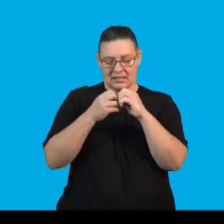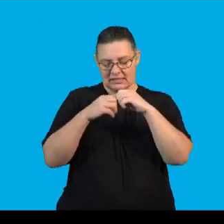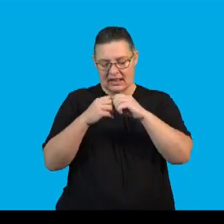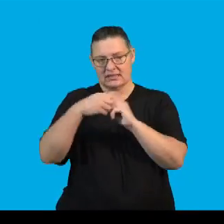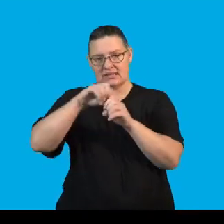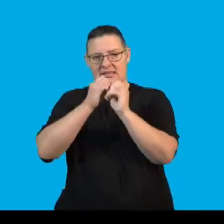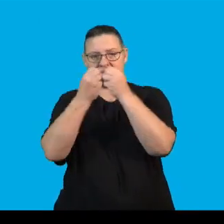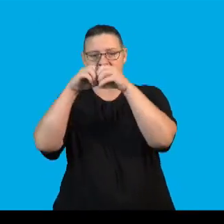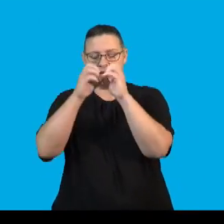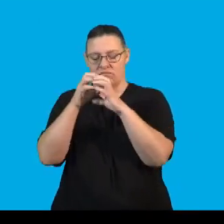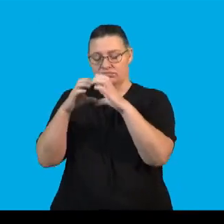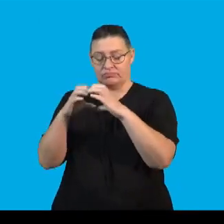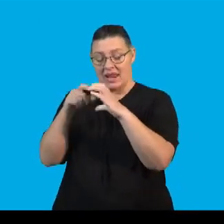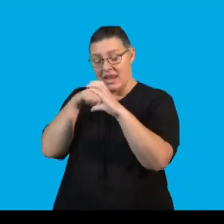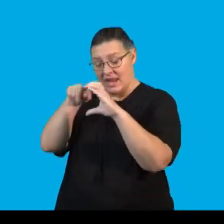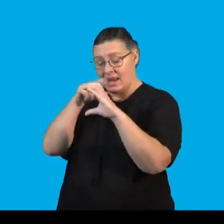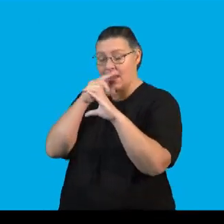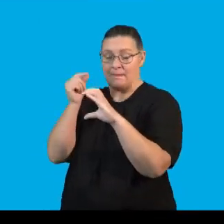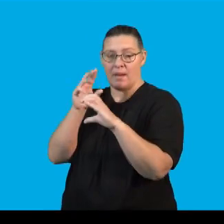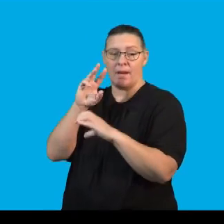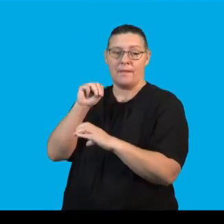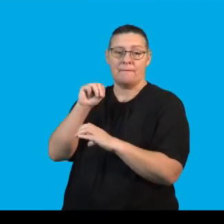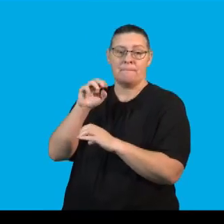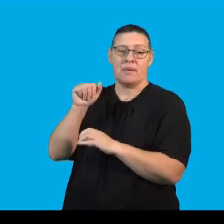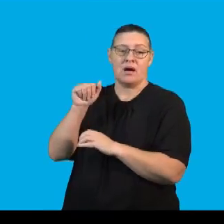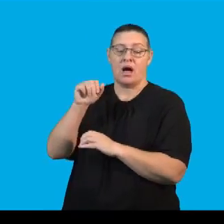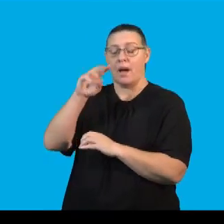cells called morula,